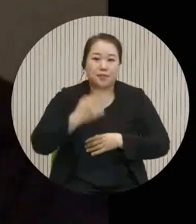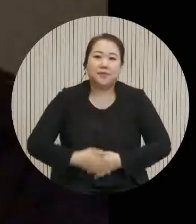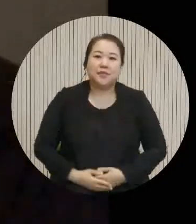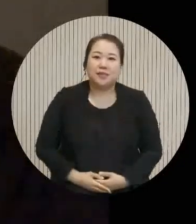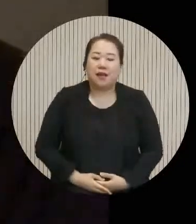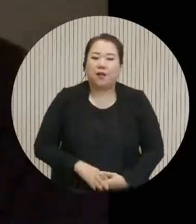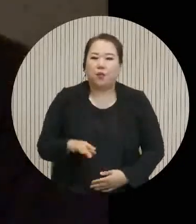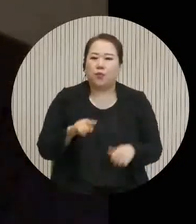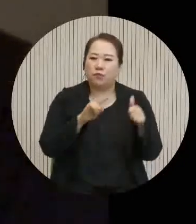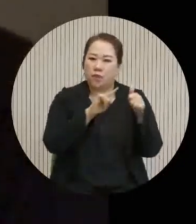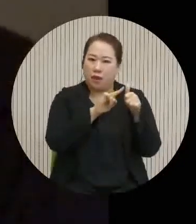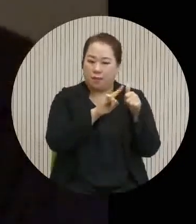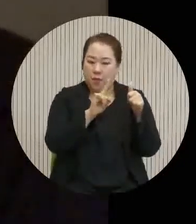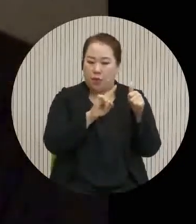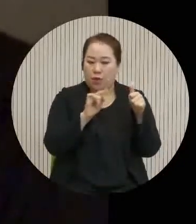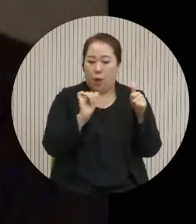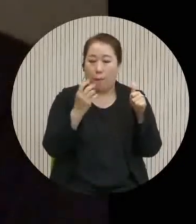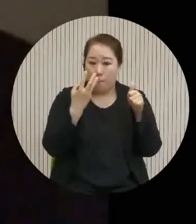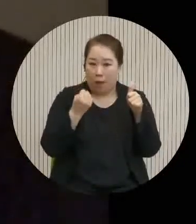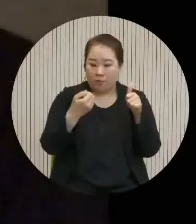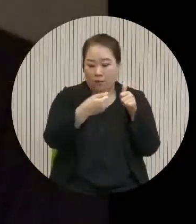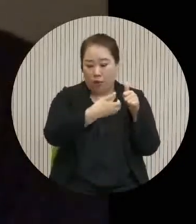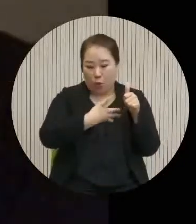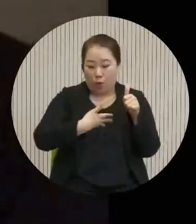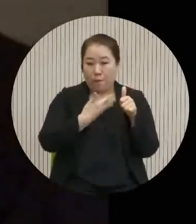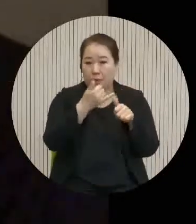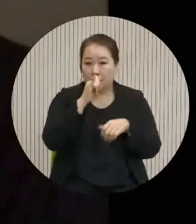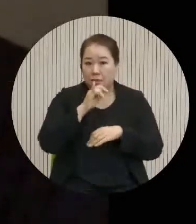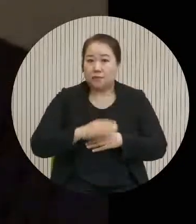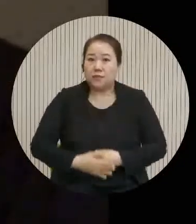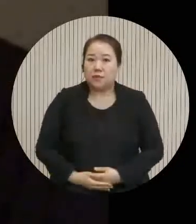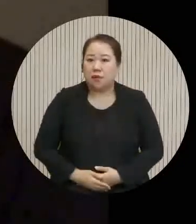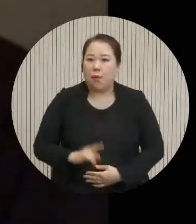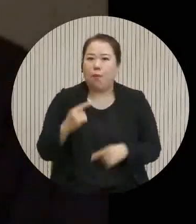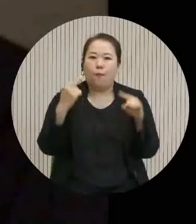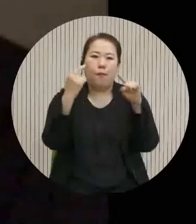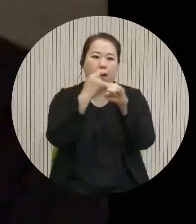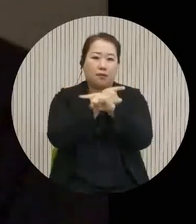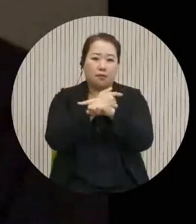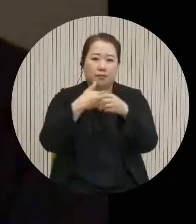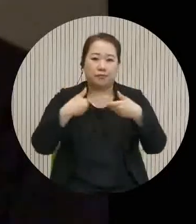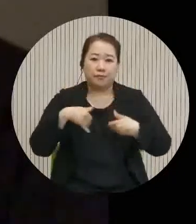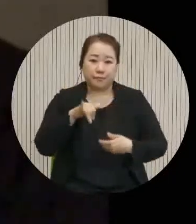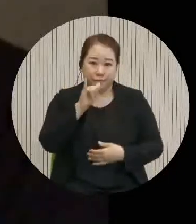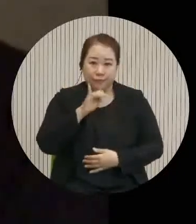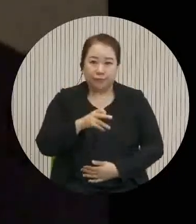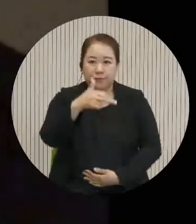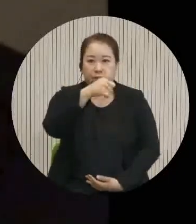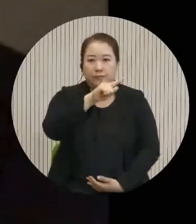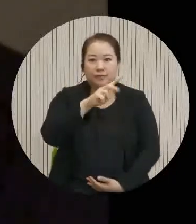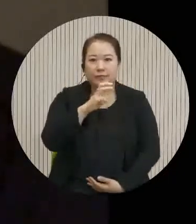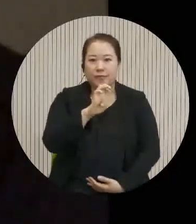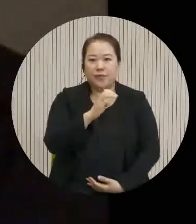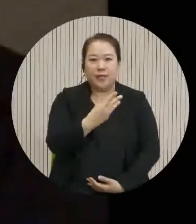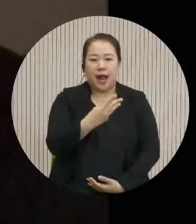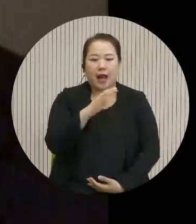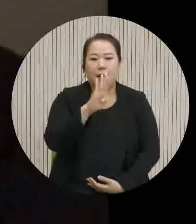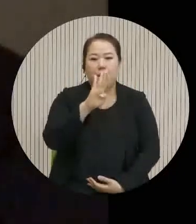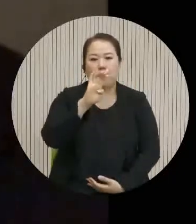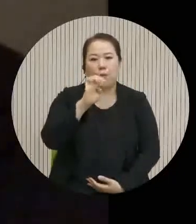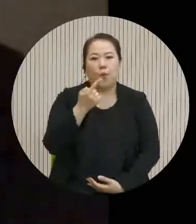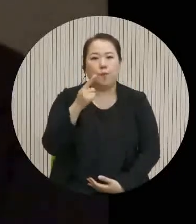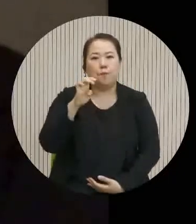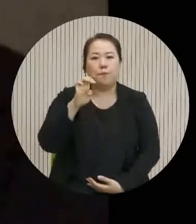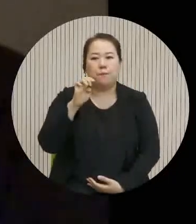very good, but it has to be changed a little bit. His name is Karl Popper. And Karl